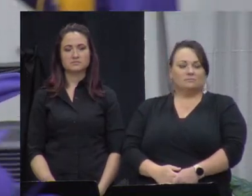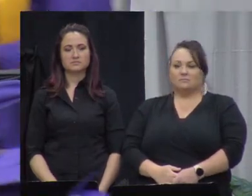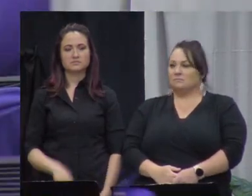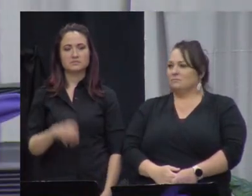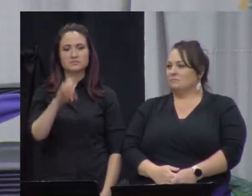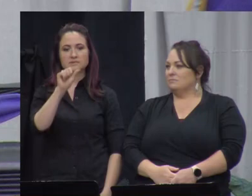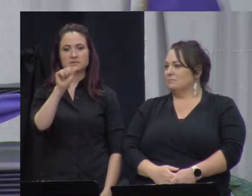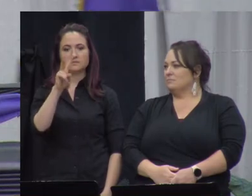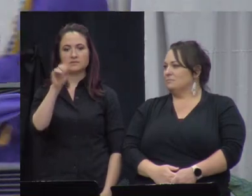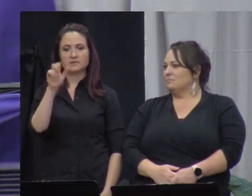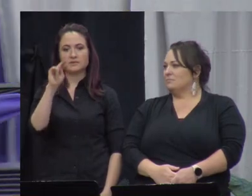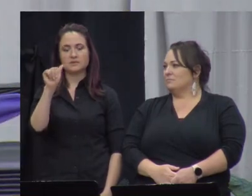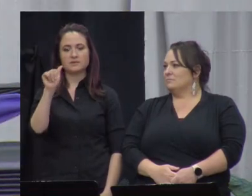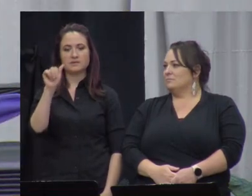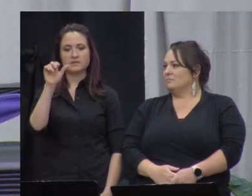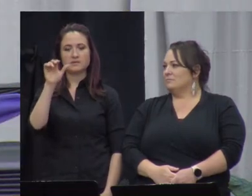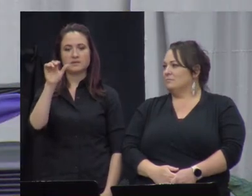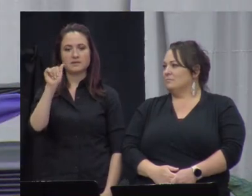Savannah Averill.